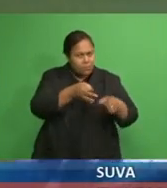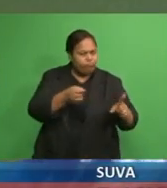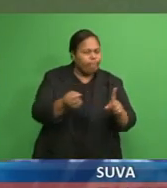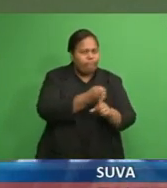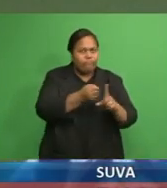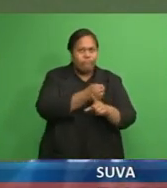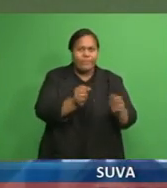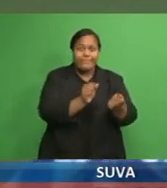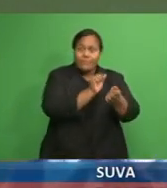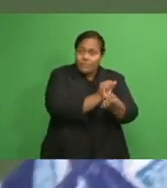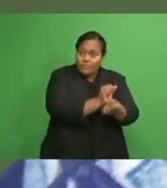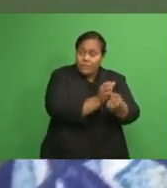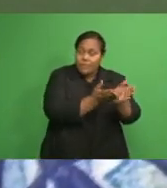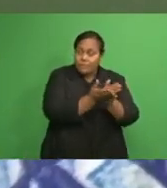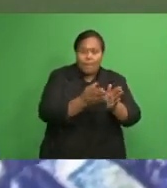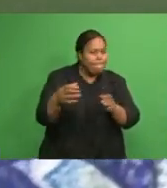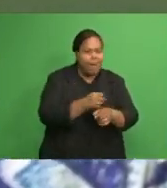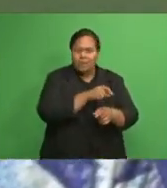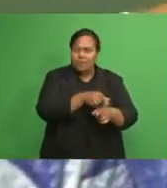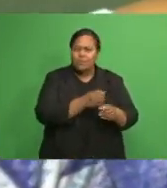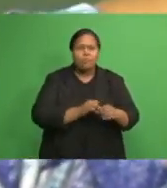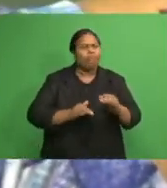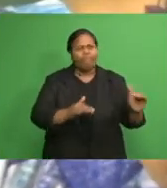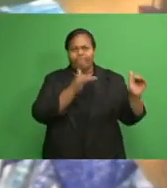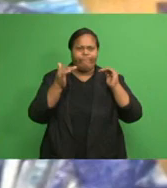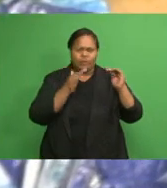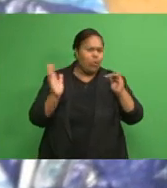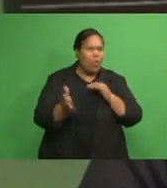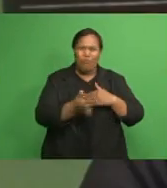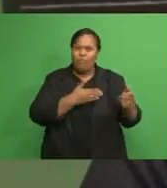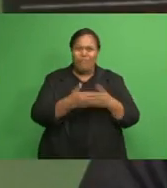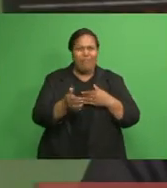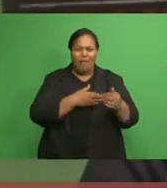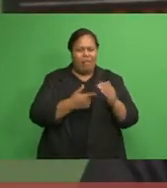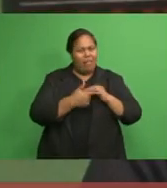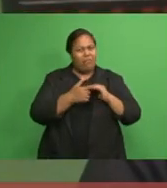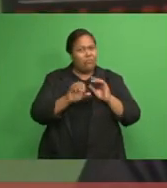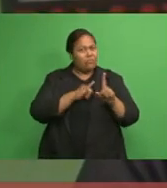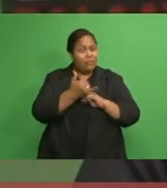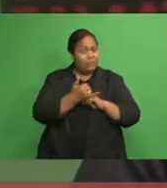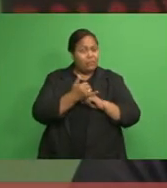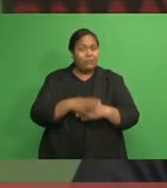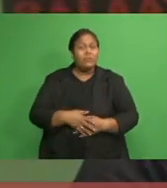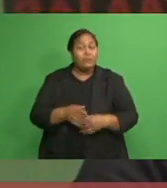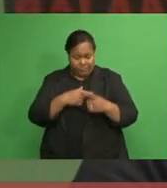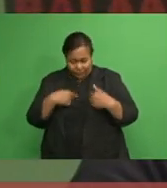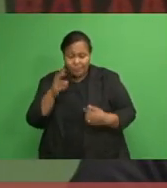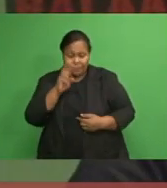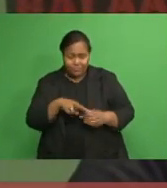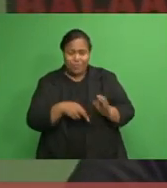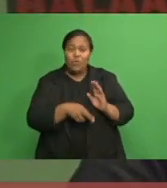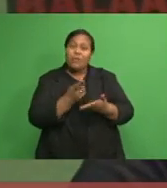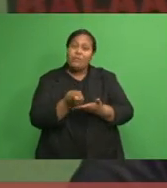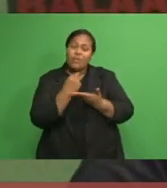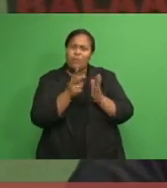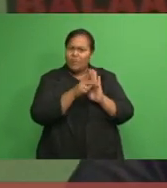provide equal treatment to all inmates regardless of their status in society. We have seen the rehabilitation policy. It's on their website.